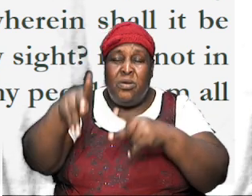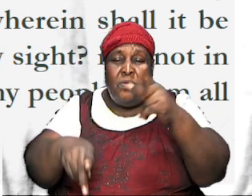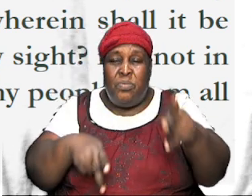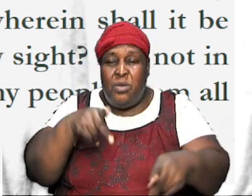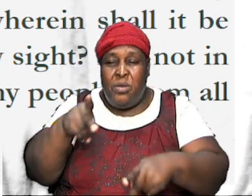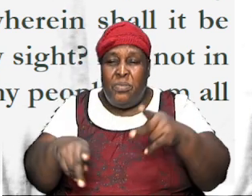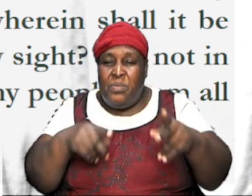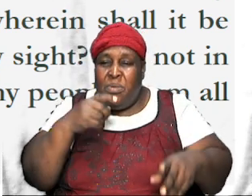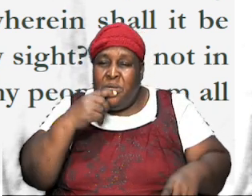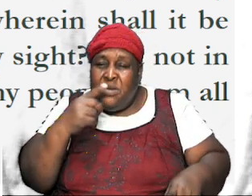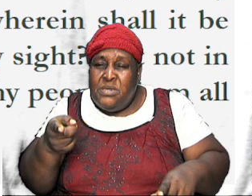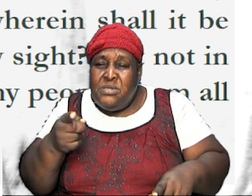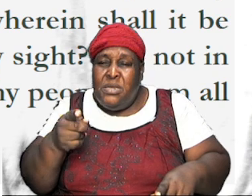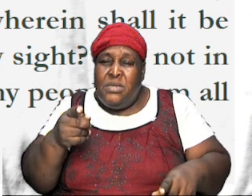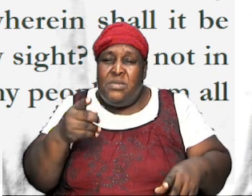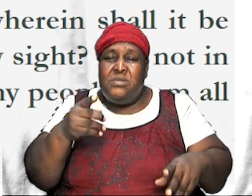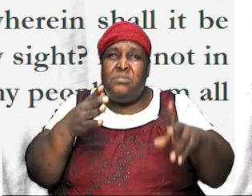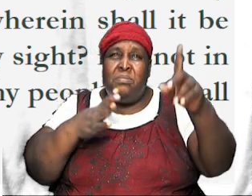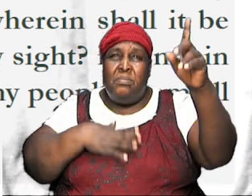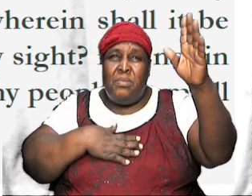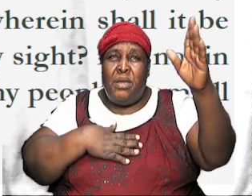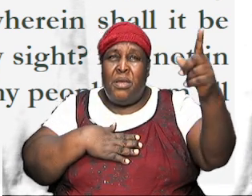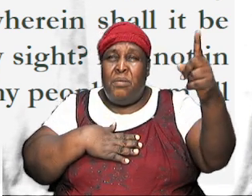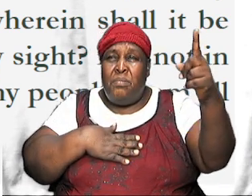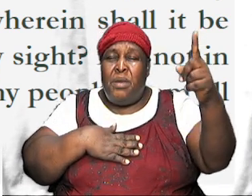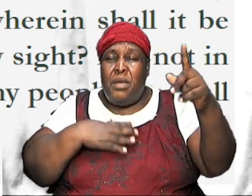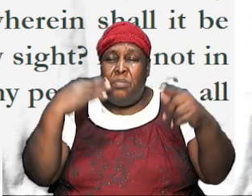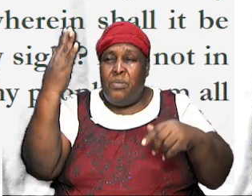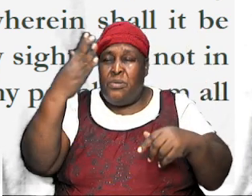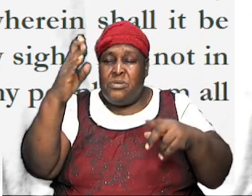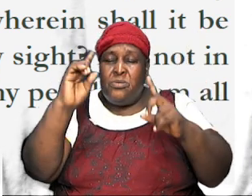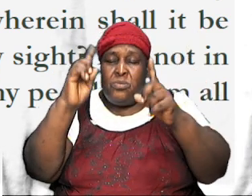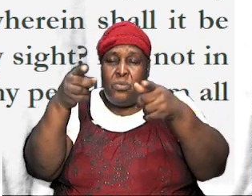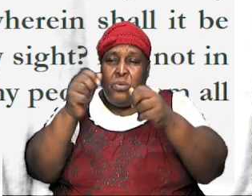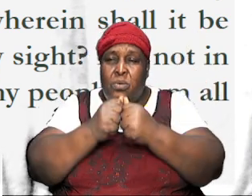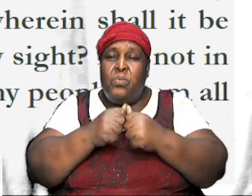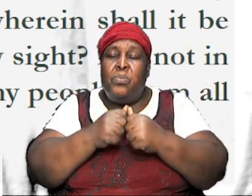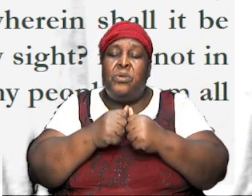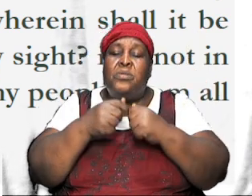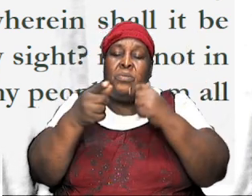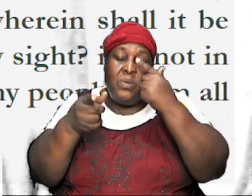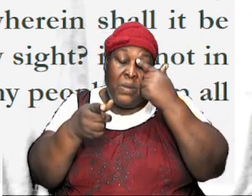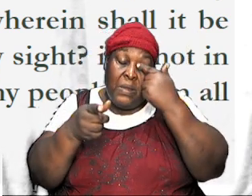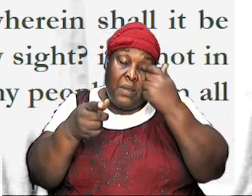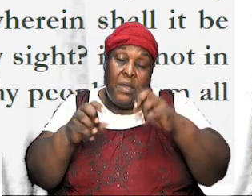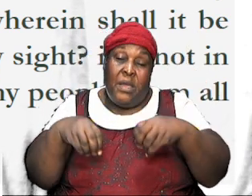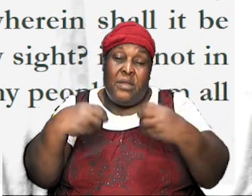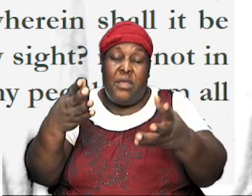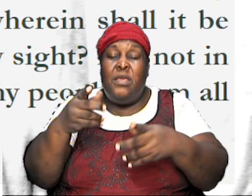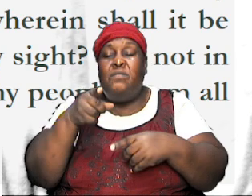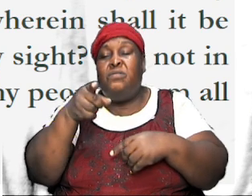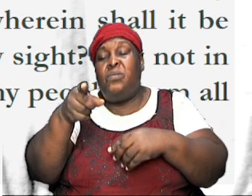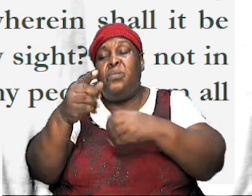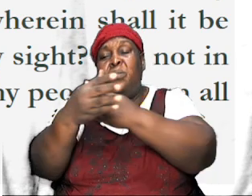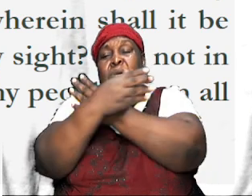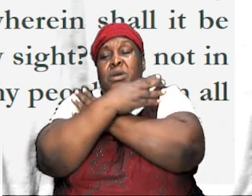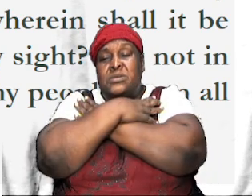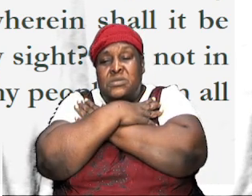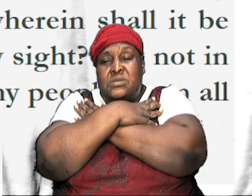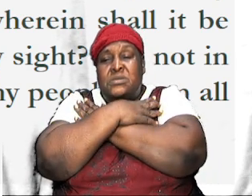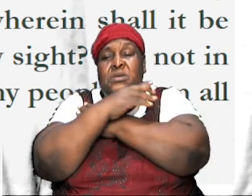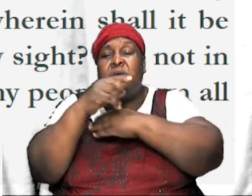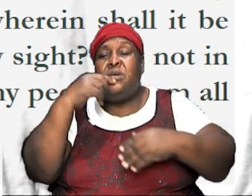And he said, My presence shall go with thee, and I will give thee rest. And he said unto